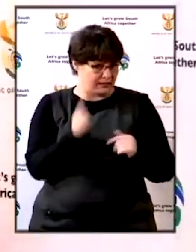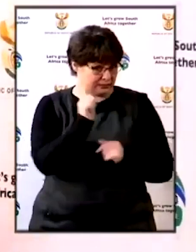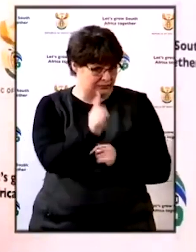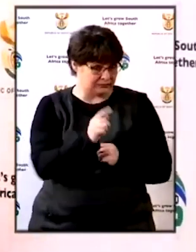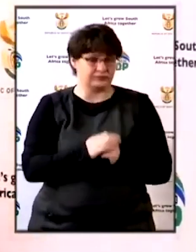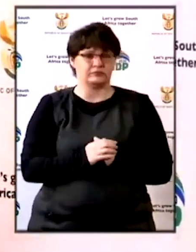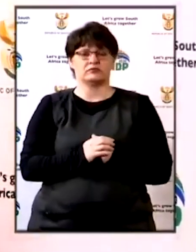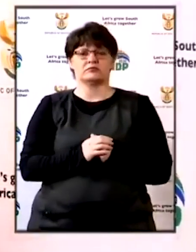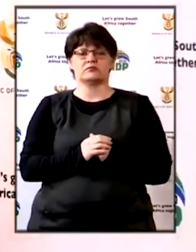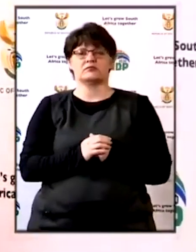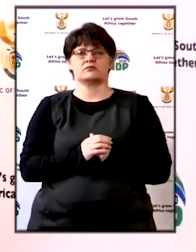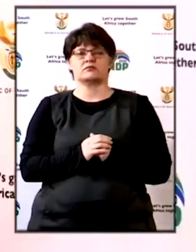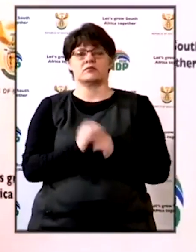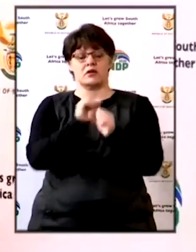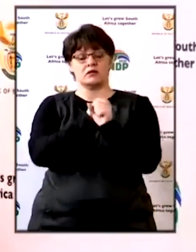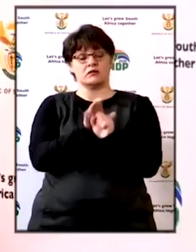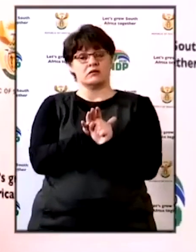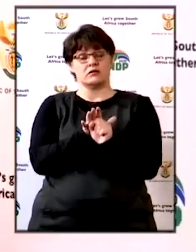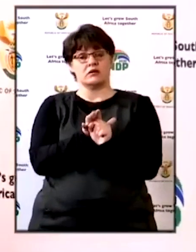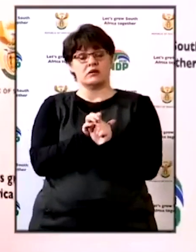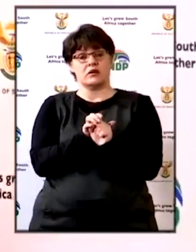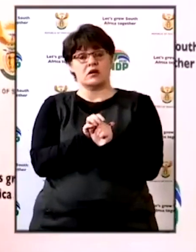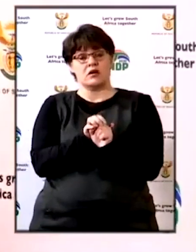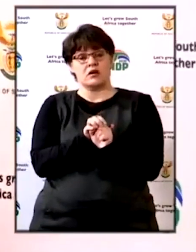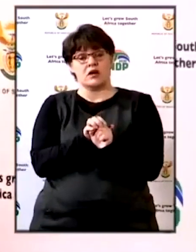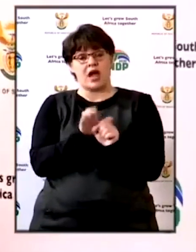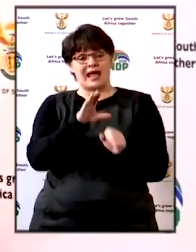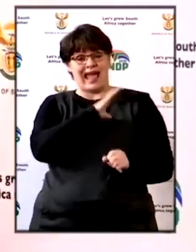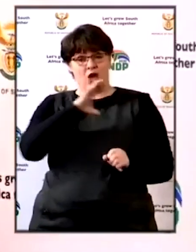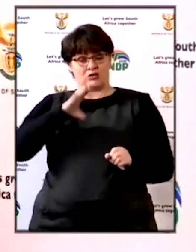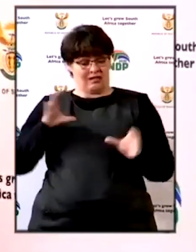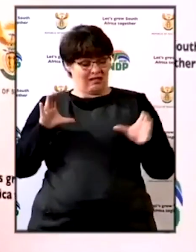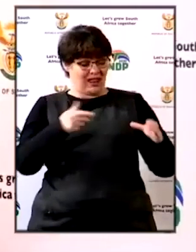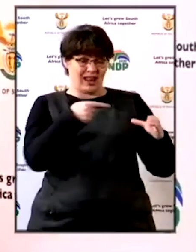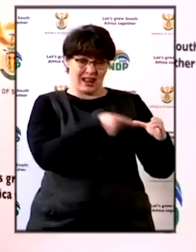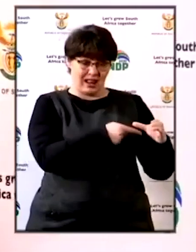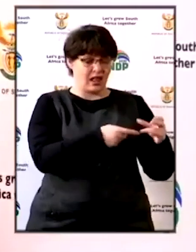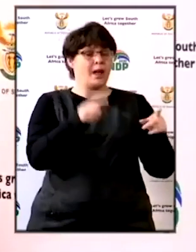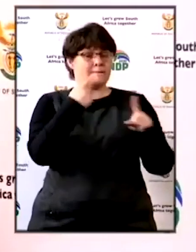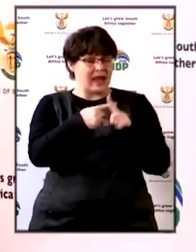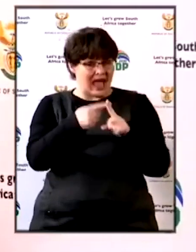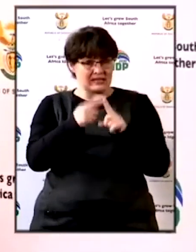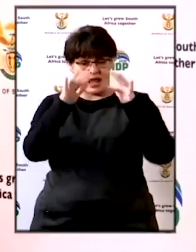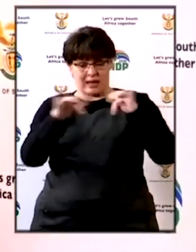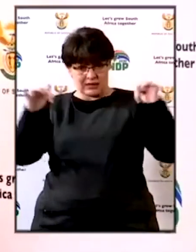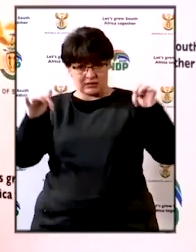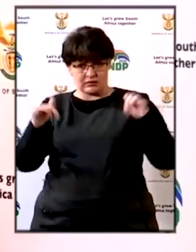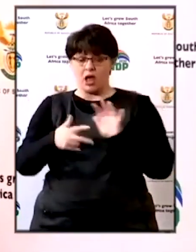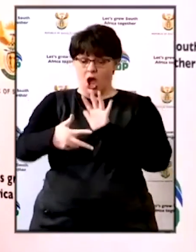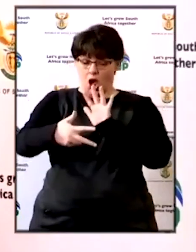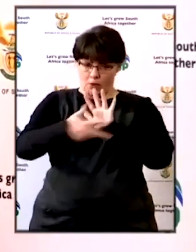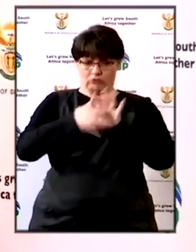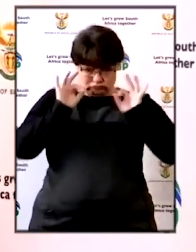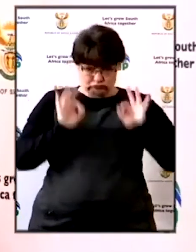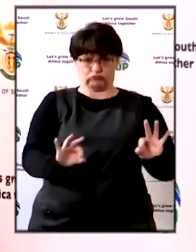the National Coronavirus Command Council and Cabinet have approved the reopening of schools as of